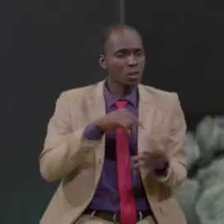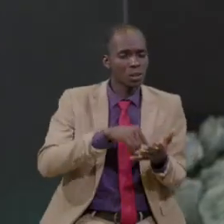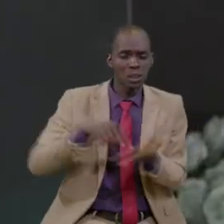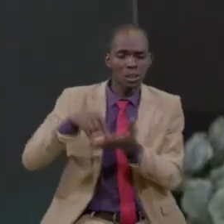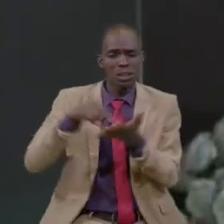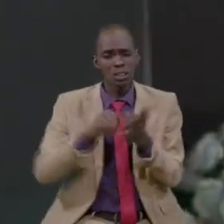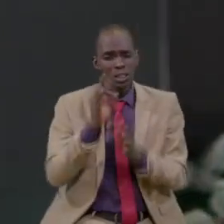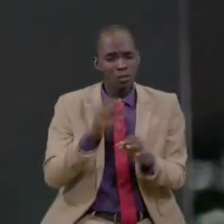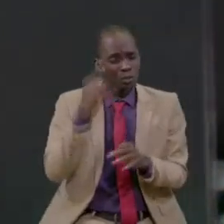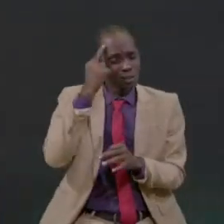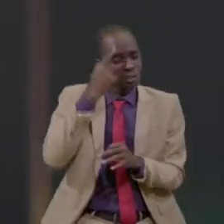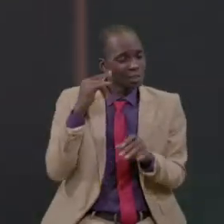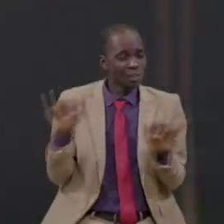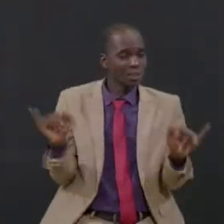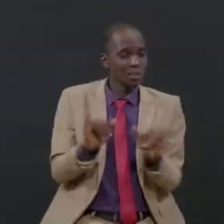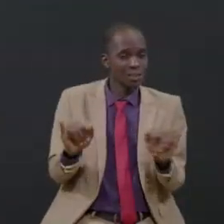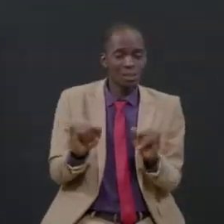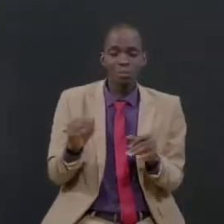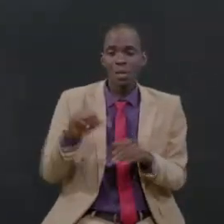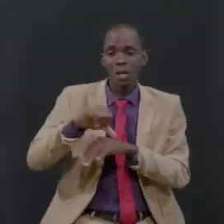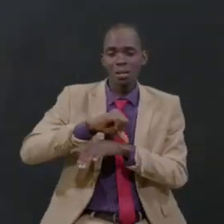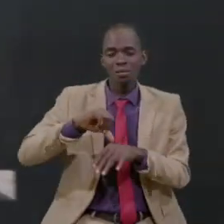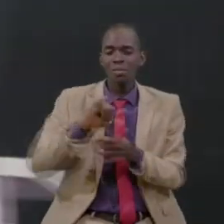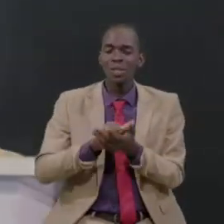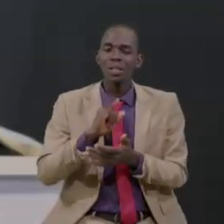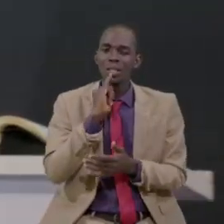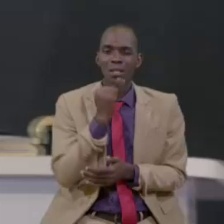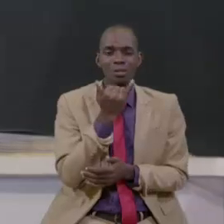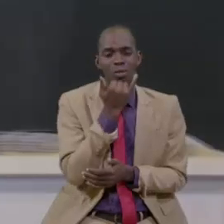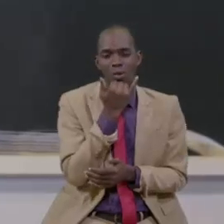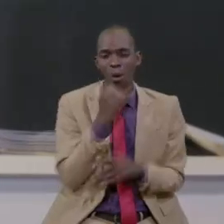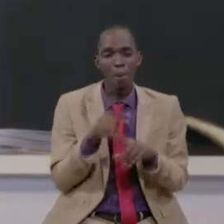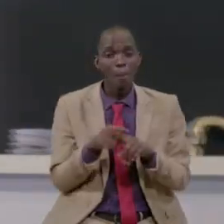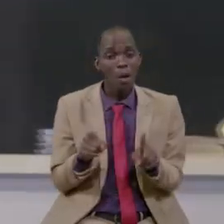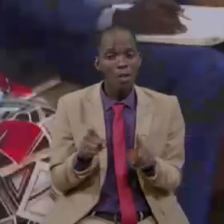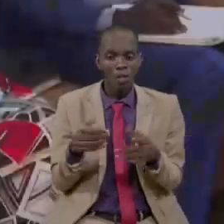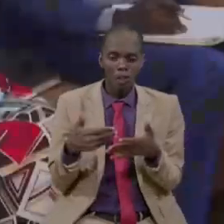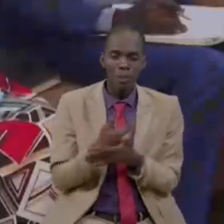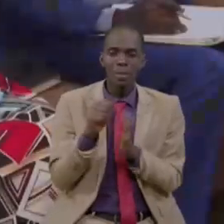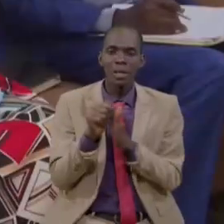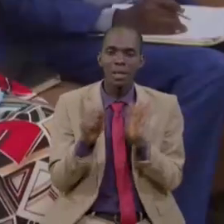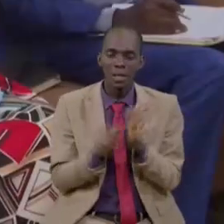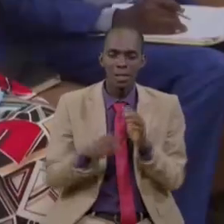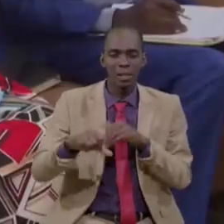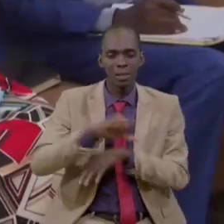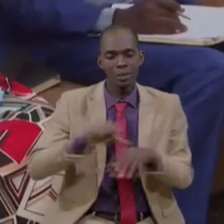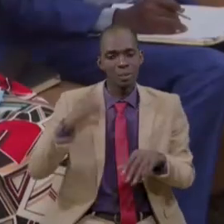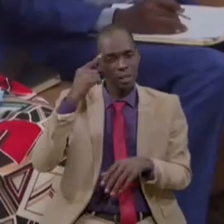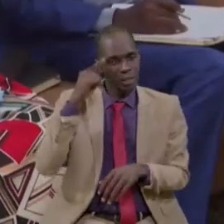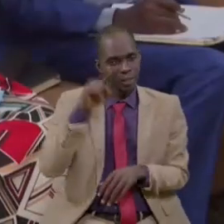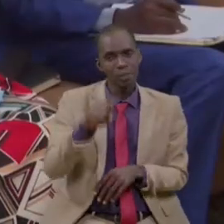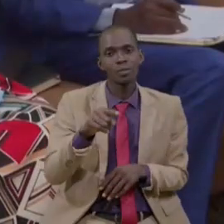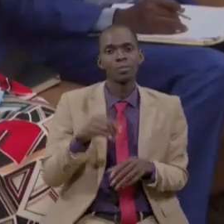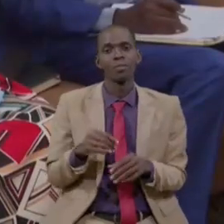that is wrong. But New Testament anointing for me. New